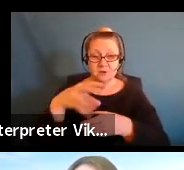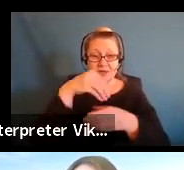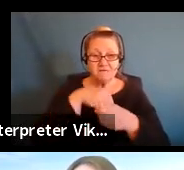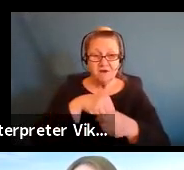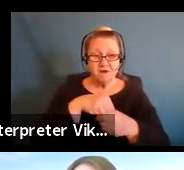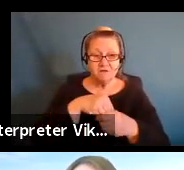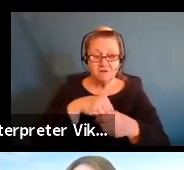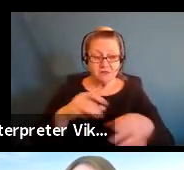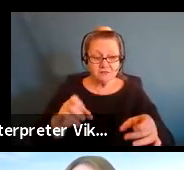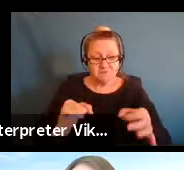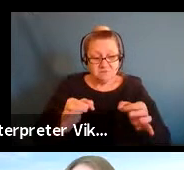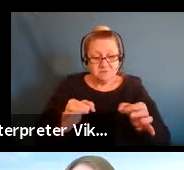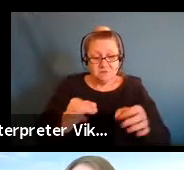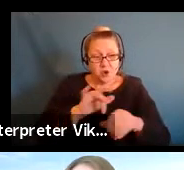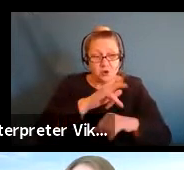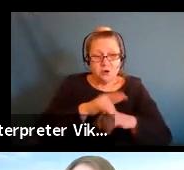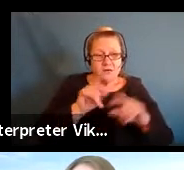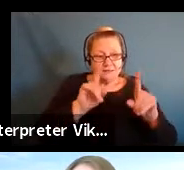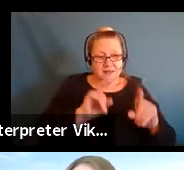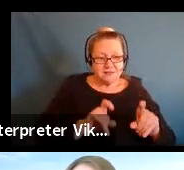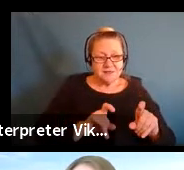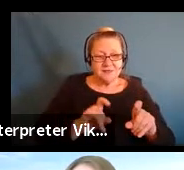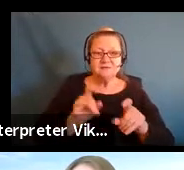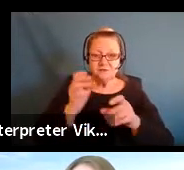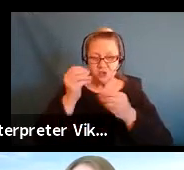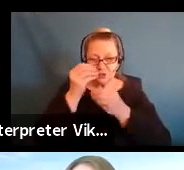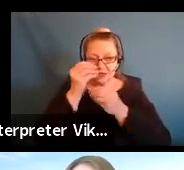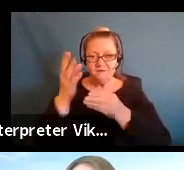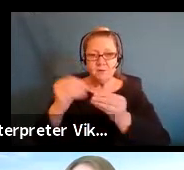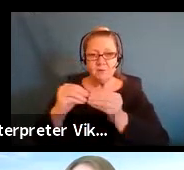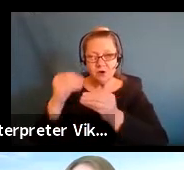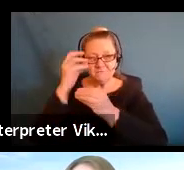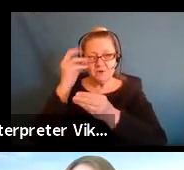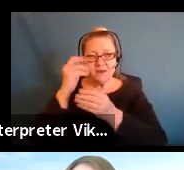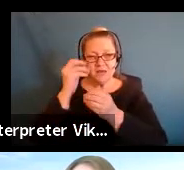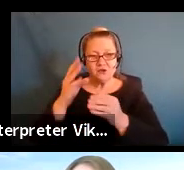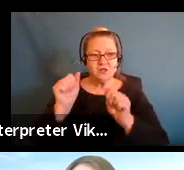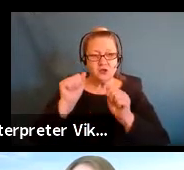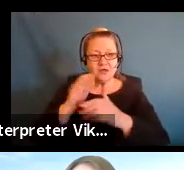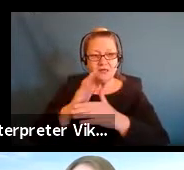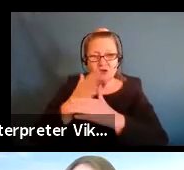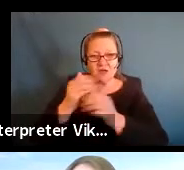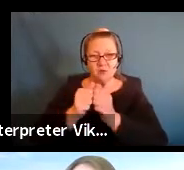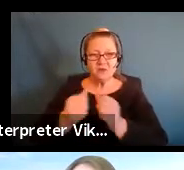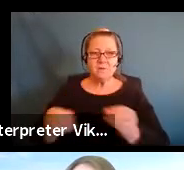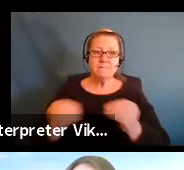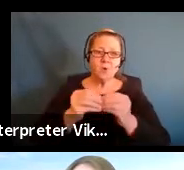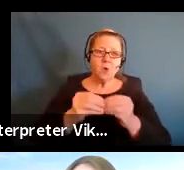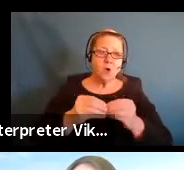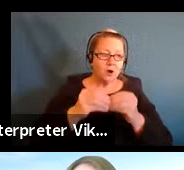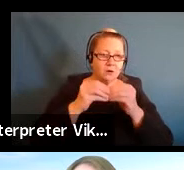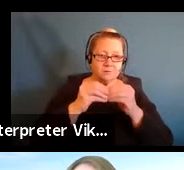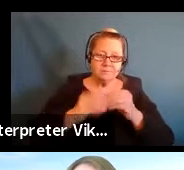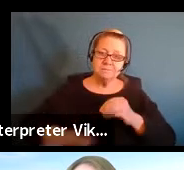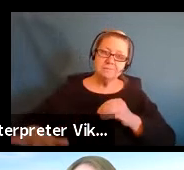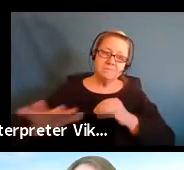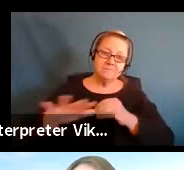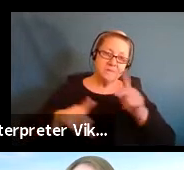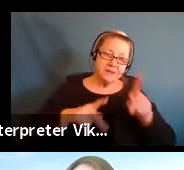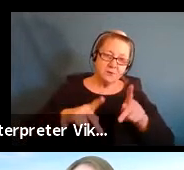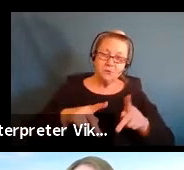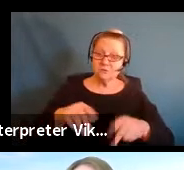early testing as a way to get you more information that you can share with a broader population, is that even a consideration?